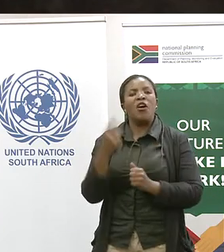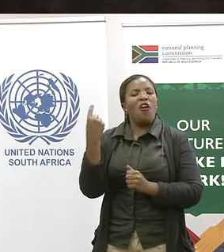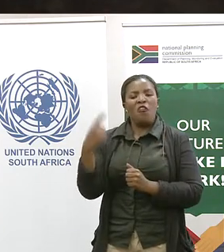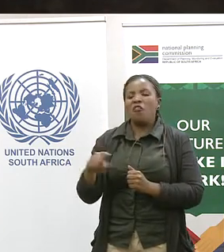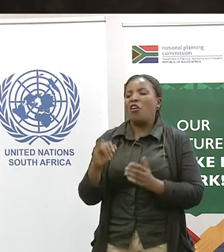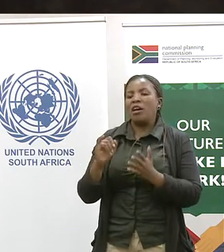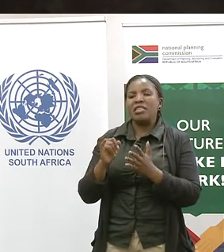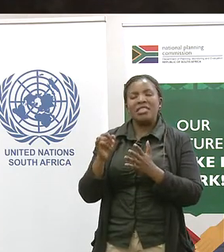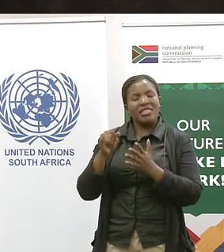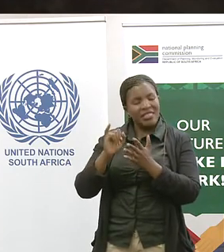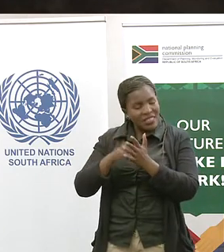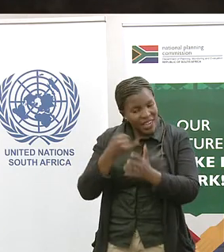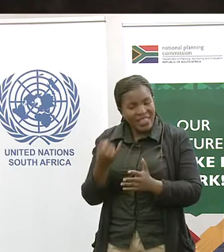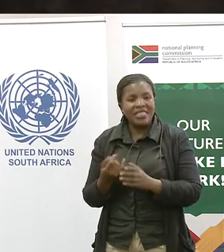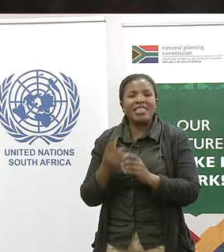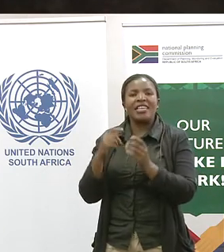people